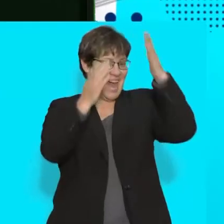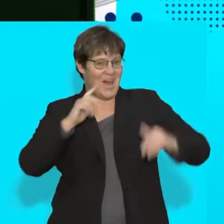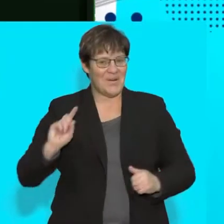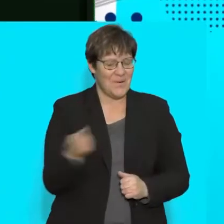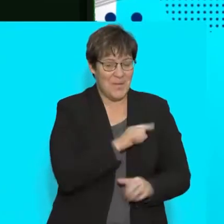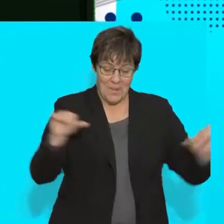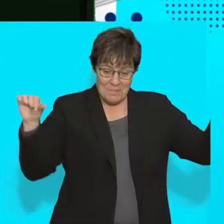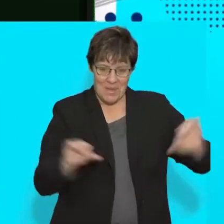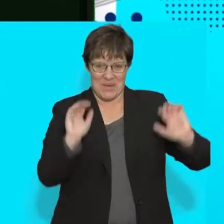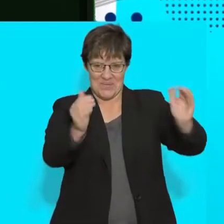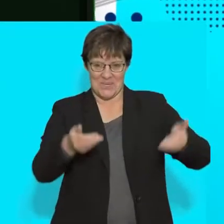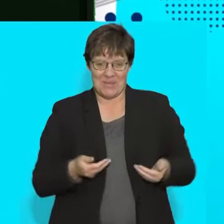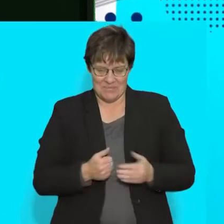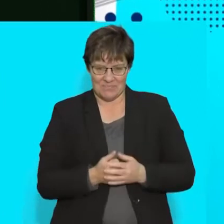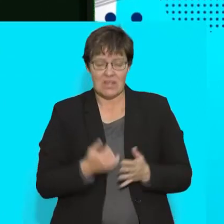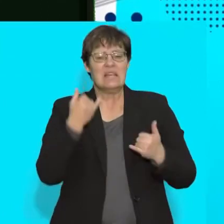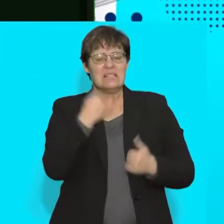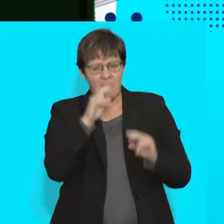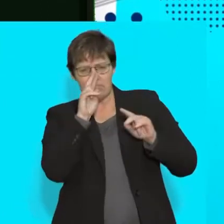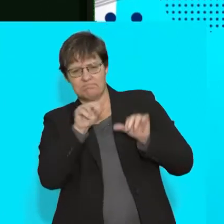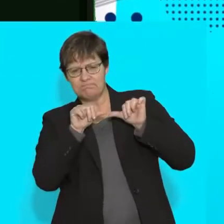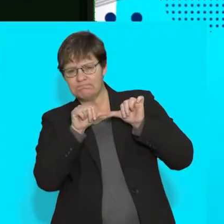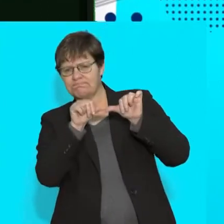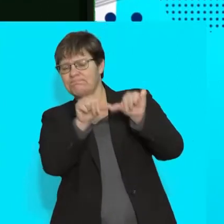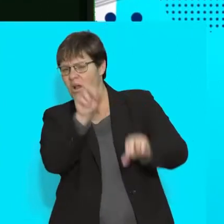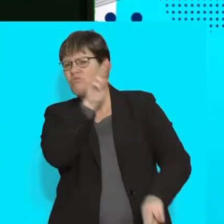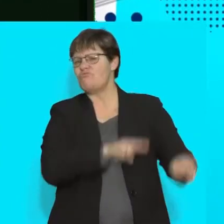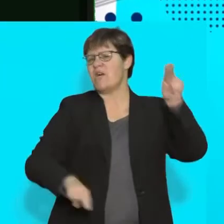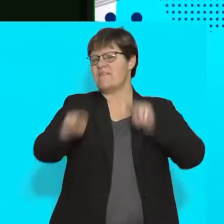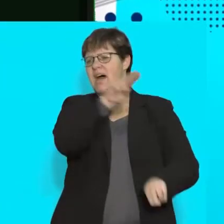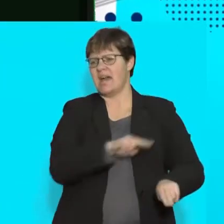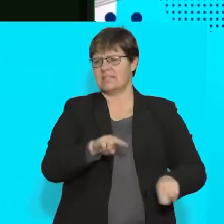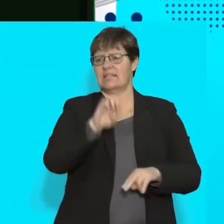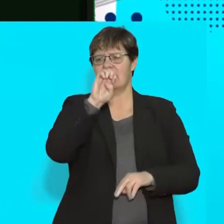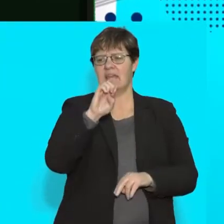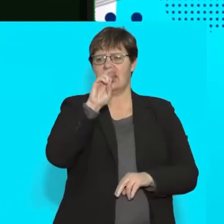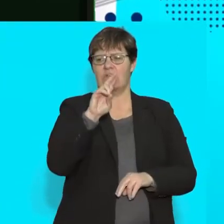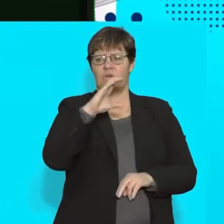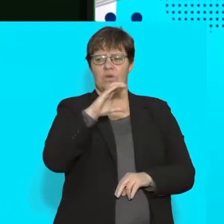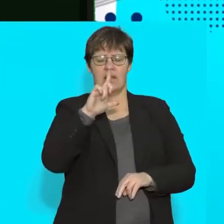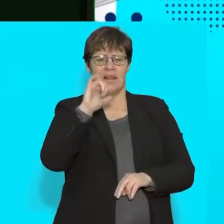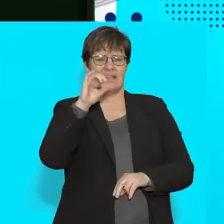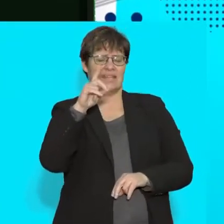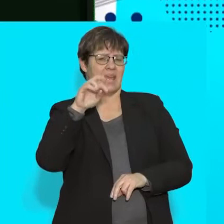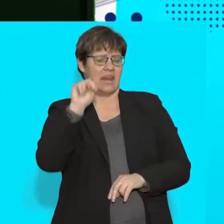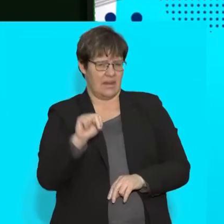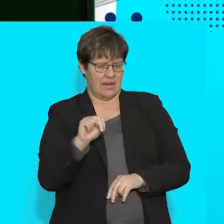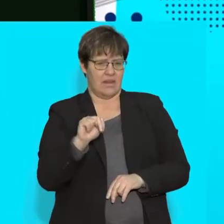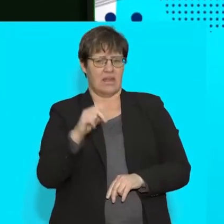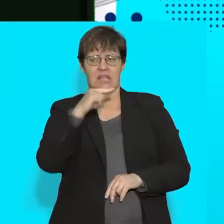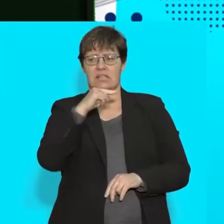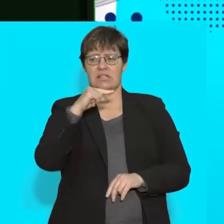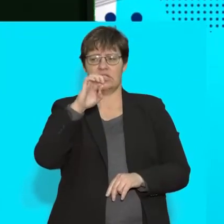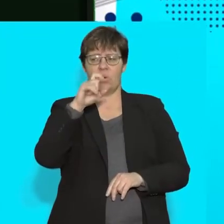Hi guys, welcome back to our lesson. So we are still looking at revising Euclidean geometry, right? So we